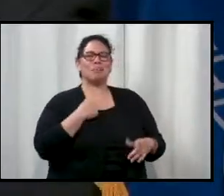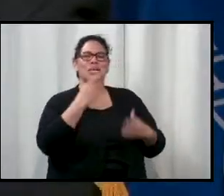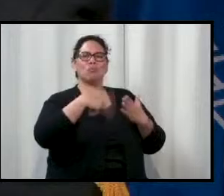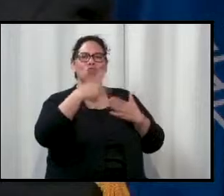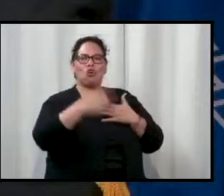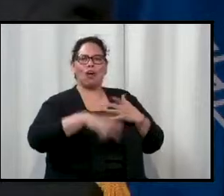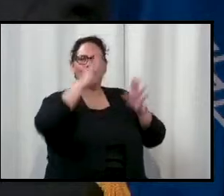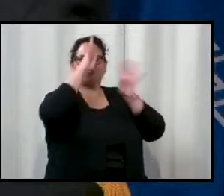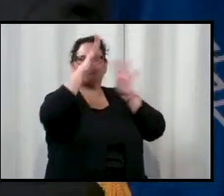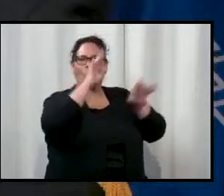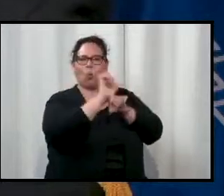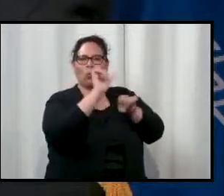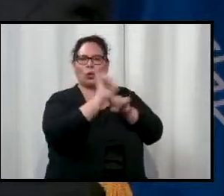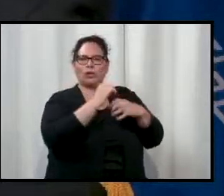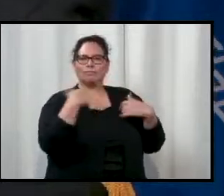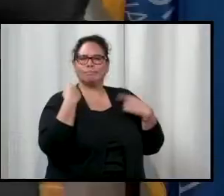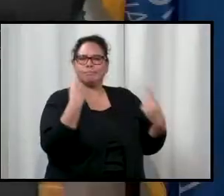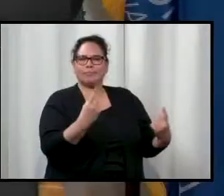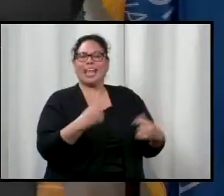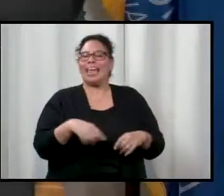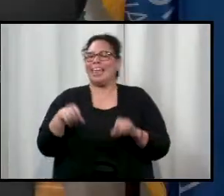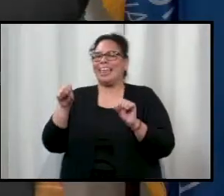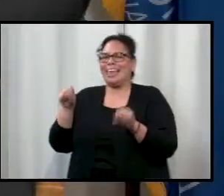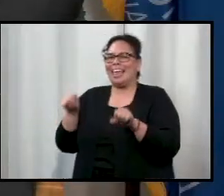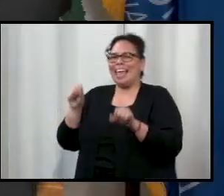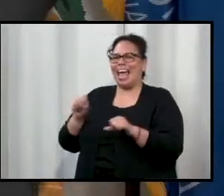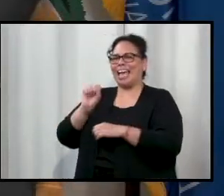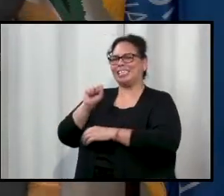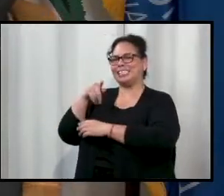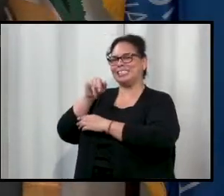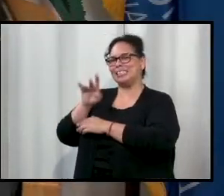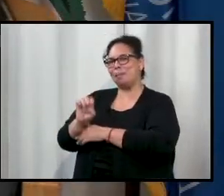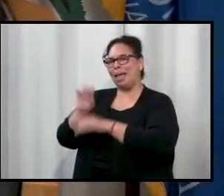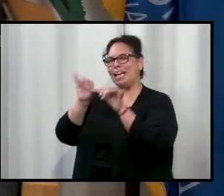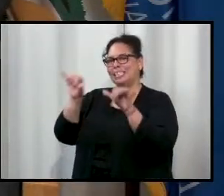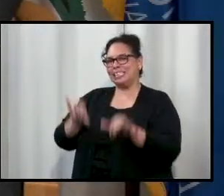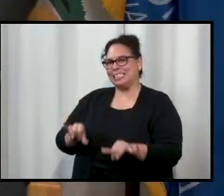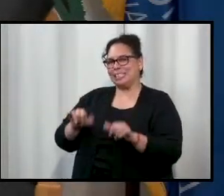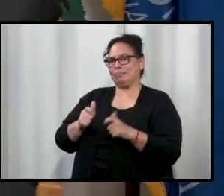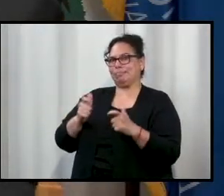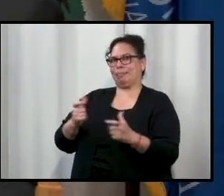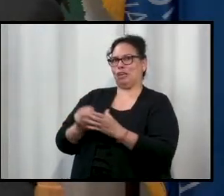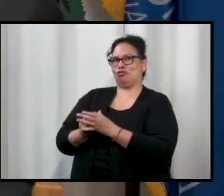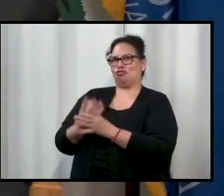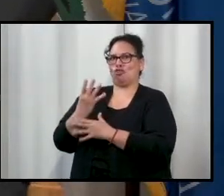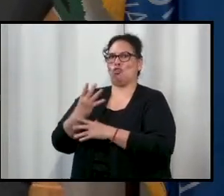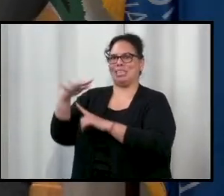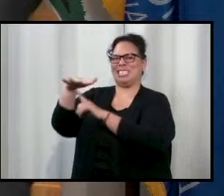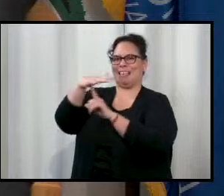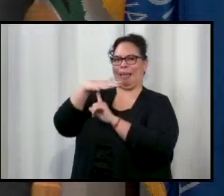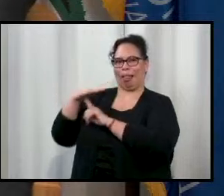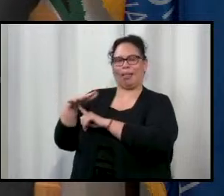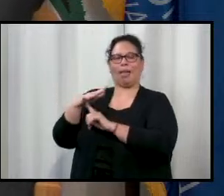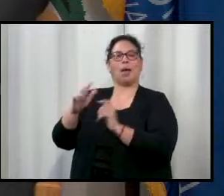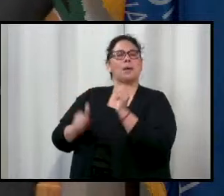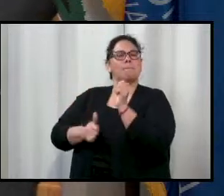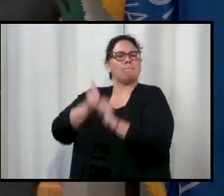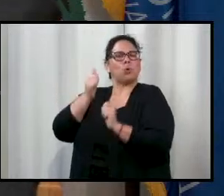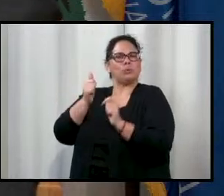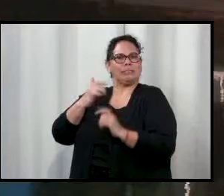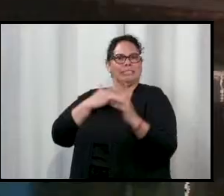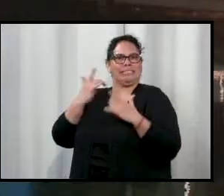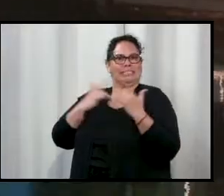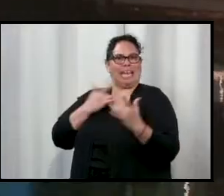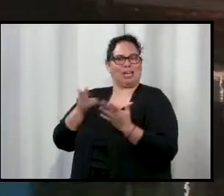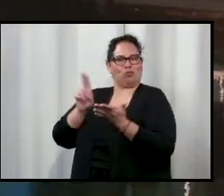and some of the innovative work that you're working on. Yeah, so on the space system side, our major growth area is satellites. And the most exciting thing that just happened